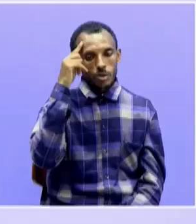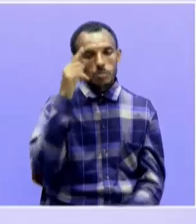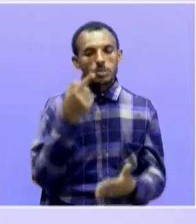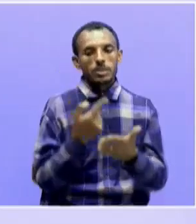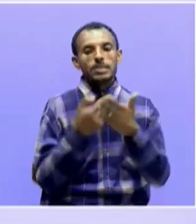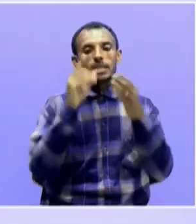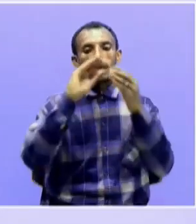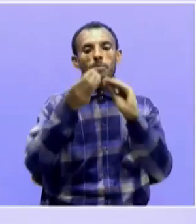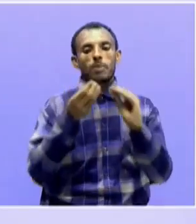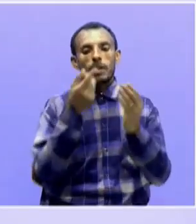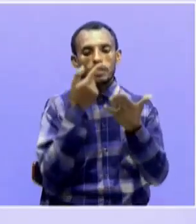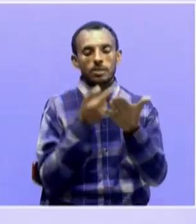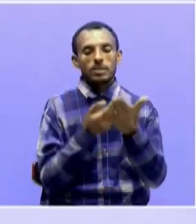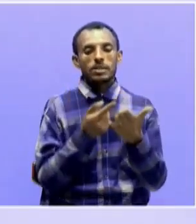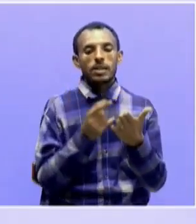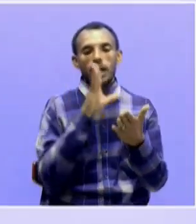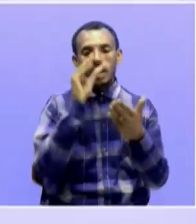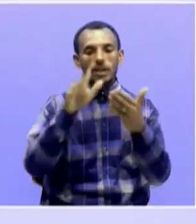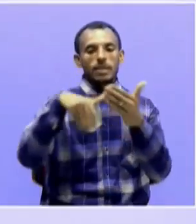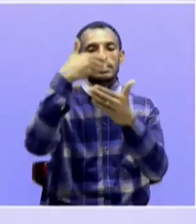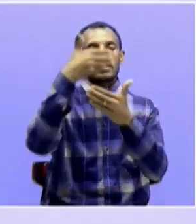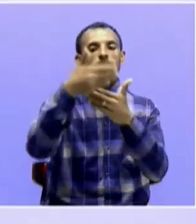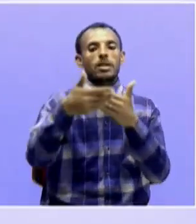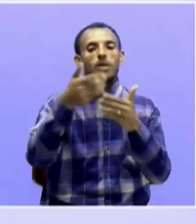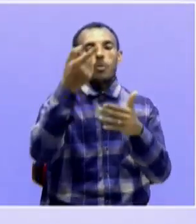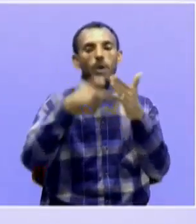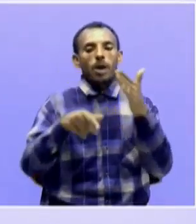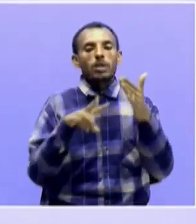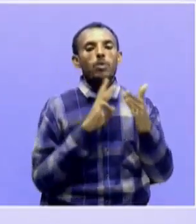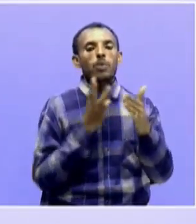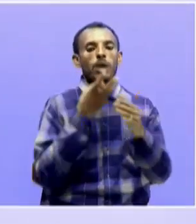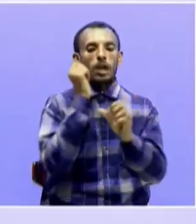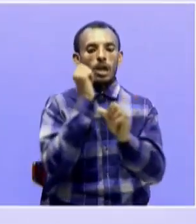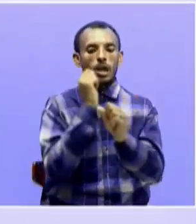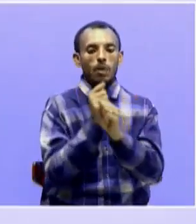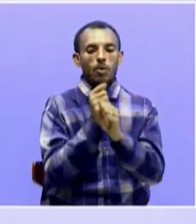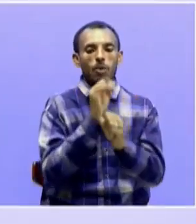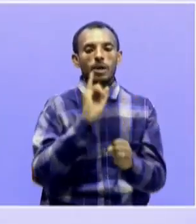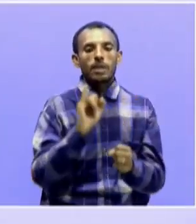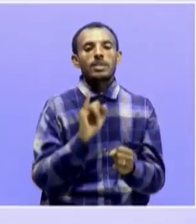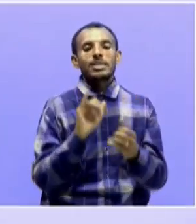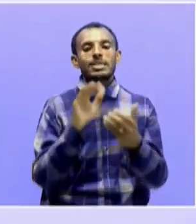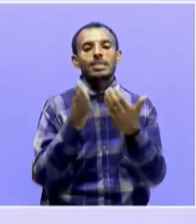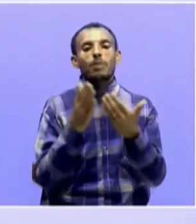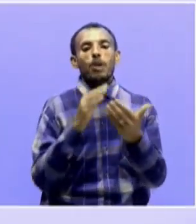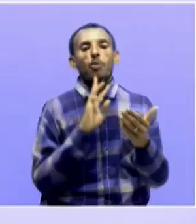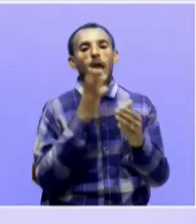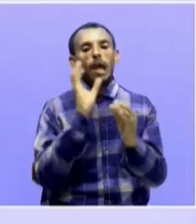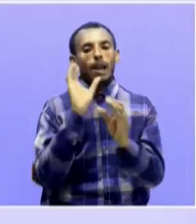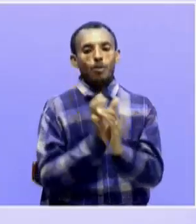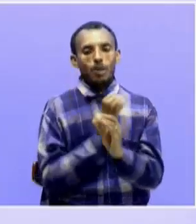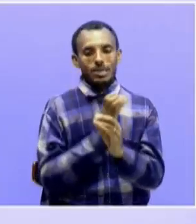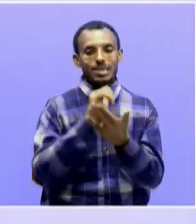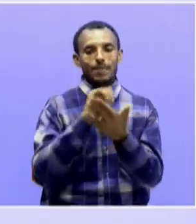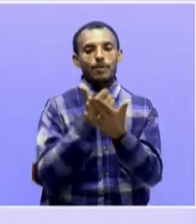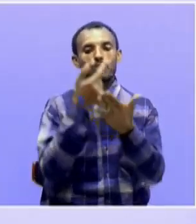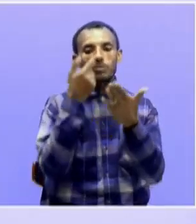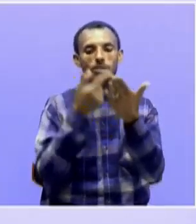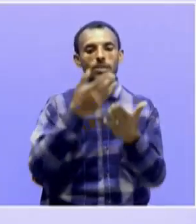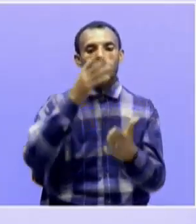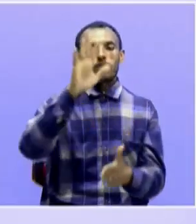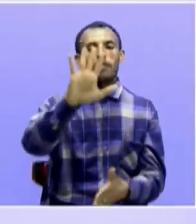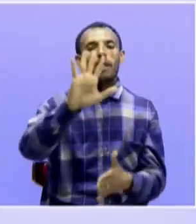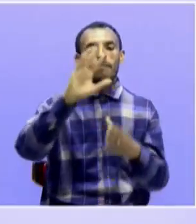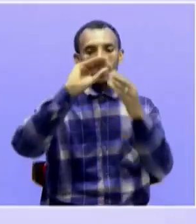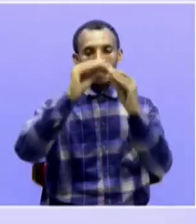then what we do is simply we calculate the average of these 5 numbers, but the average is